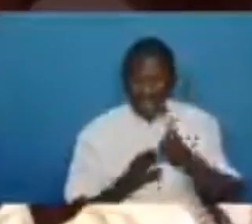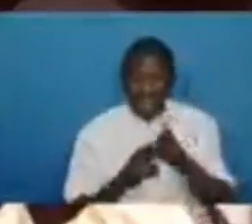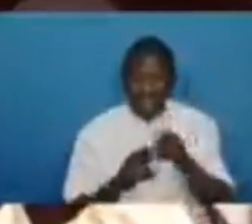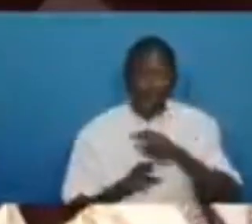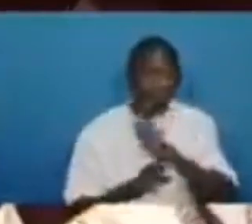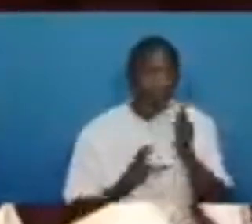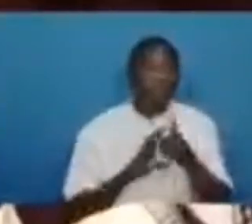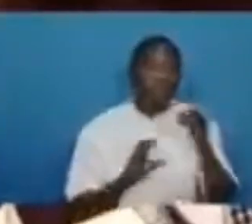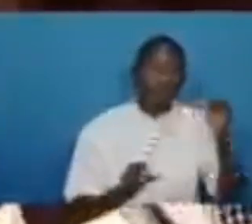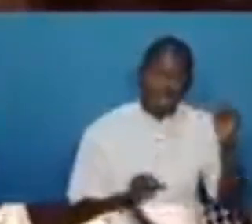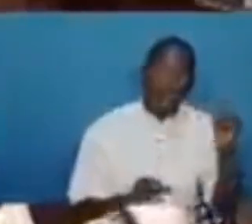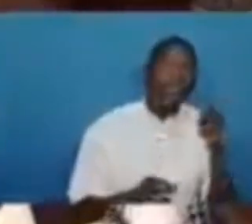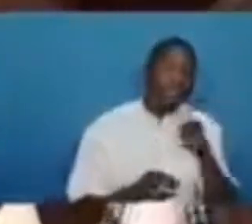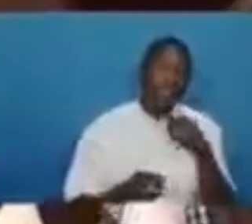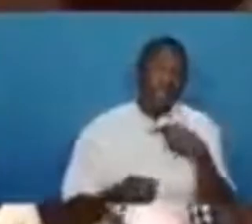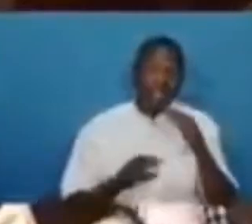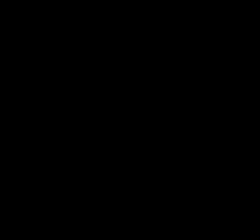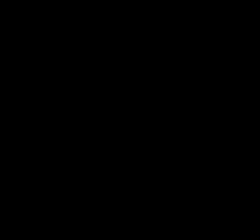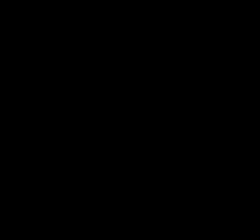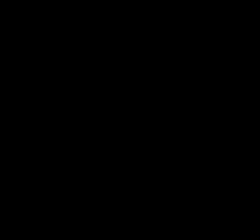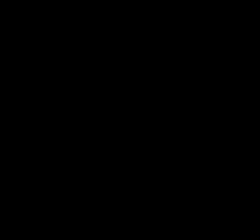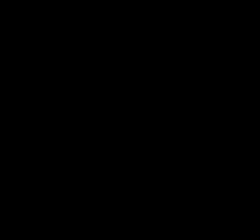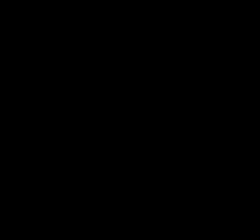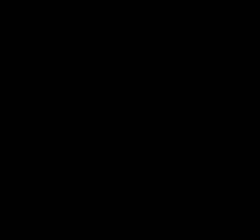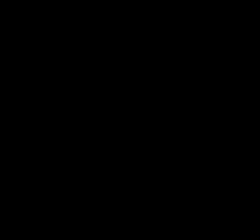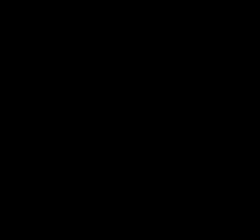booster or revenue generation to councils.